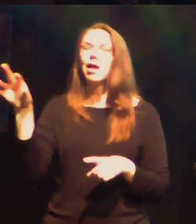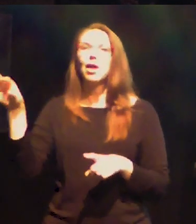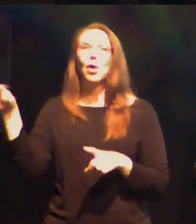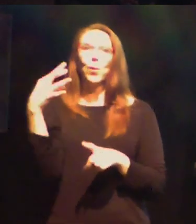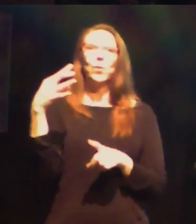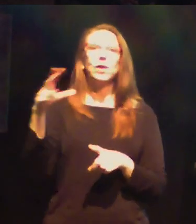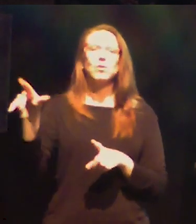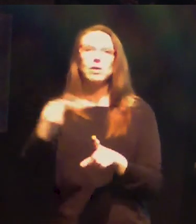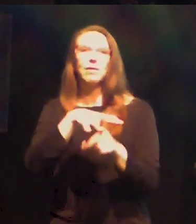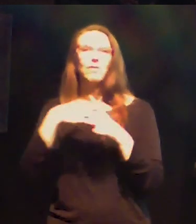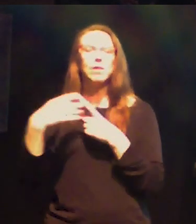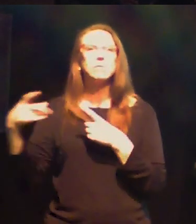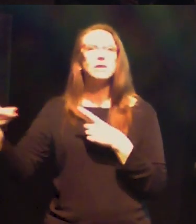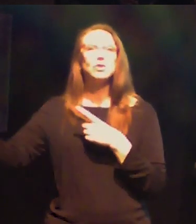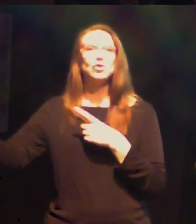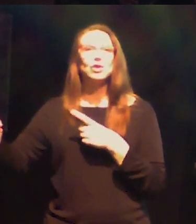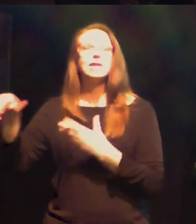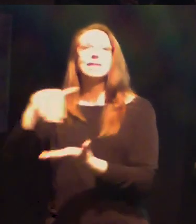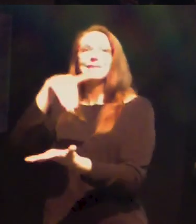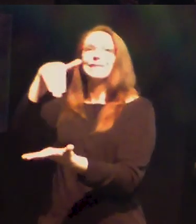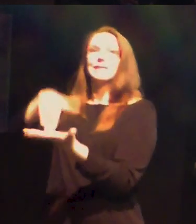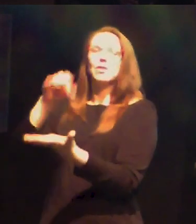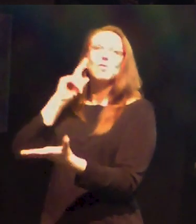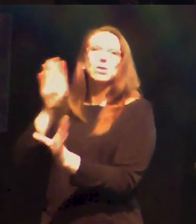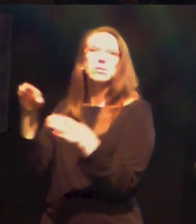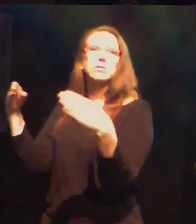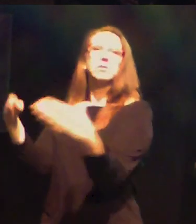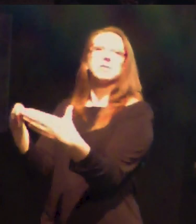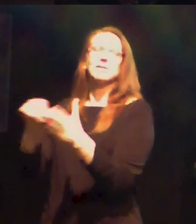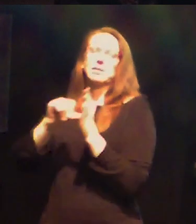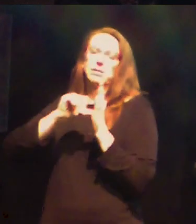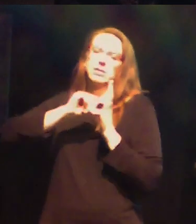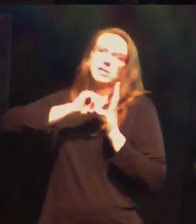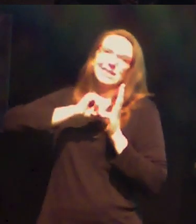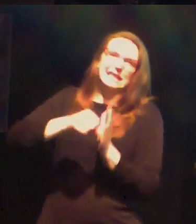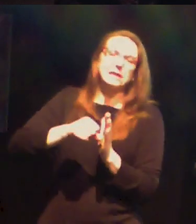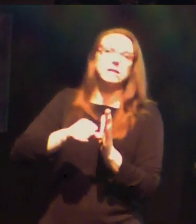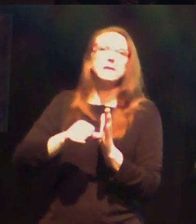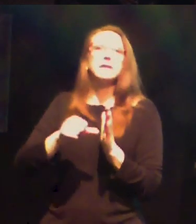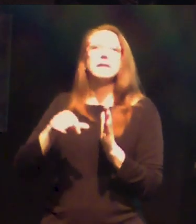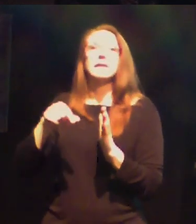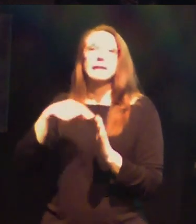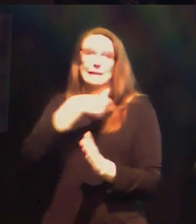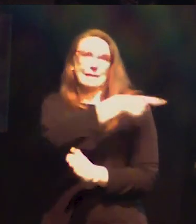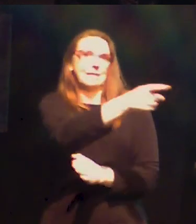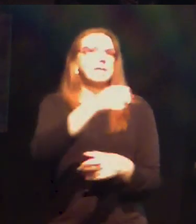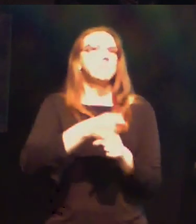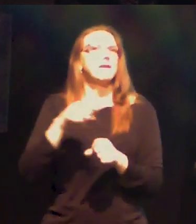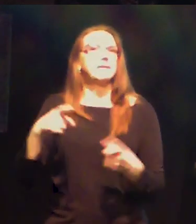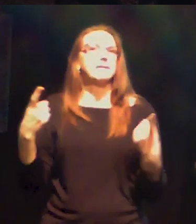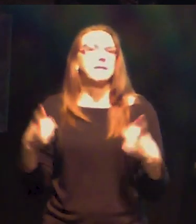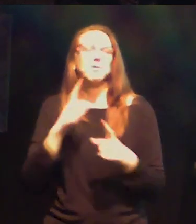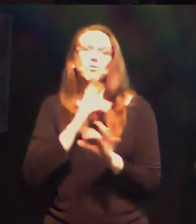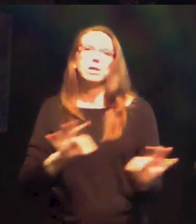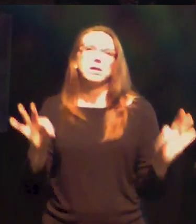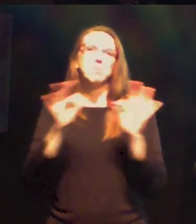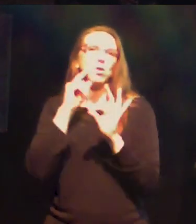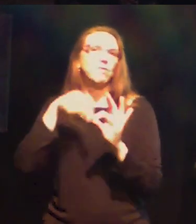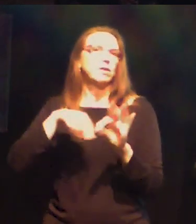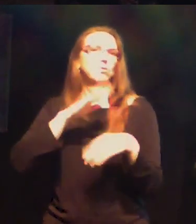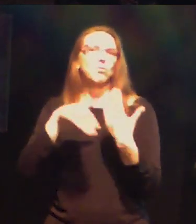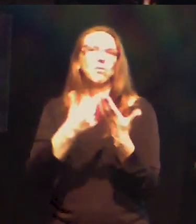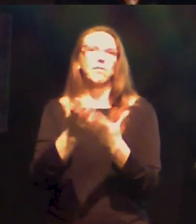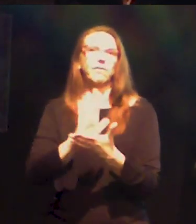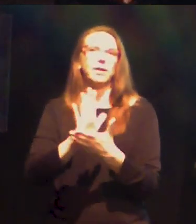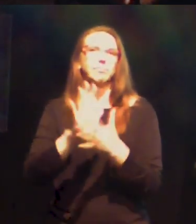in her environment that she remained the center of this focus. And I want to emphasize that they made this happen. And that was a very critical part of this entire film.